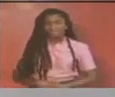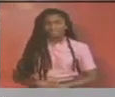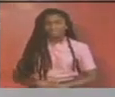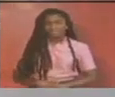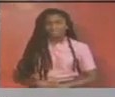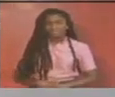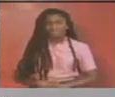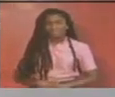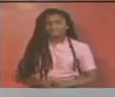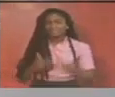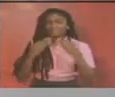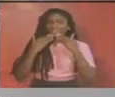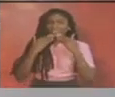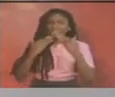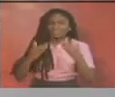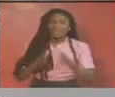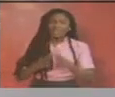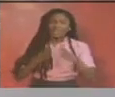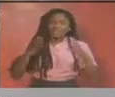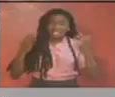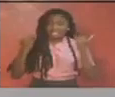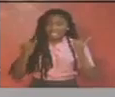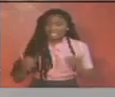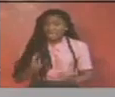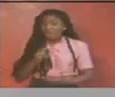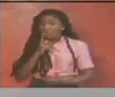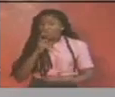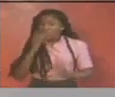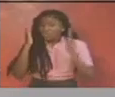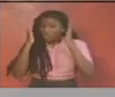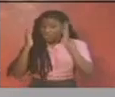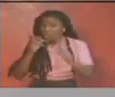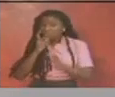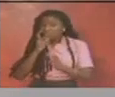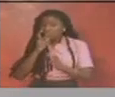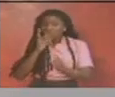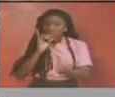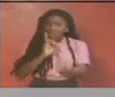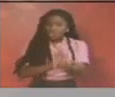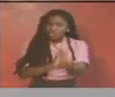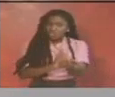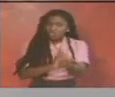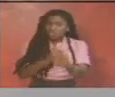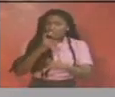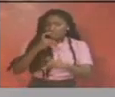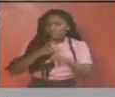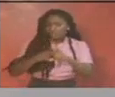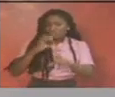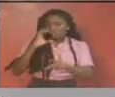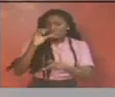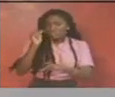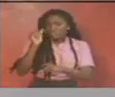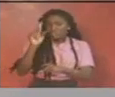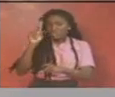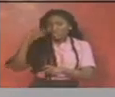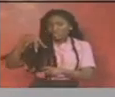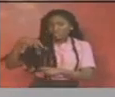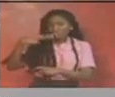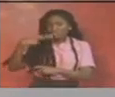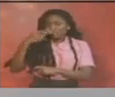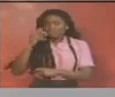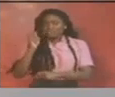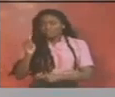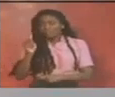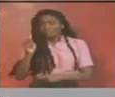Thank you very much, CMO. And now we go to Dr. Extevo, who will review the regulatory process that is applied to